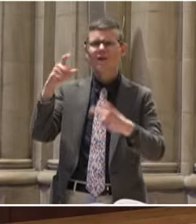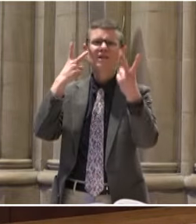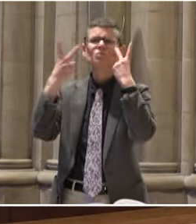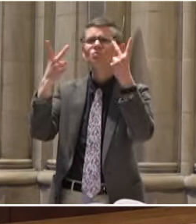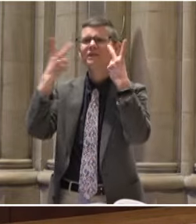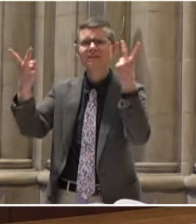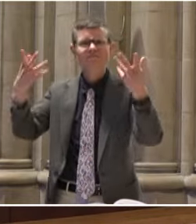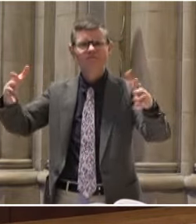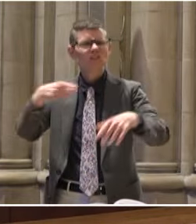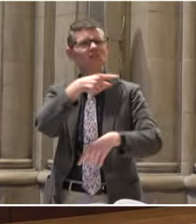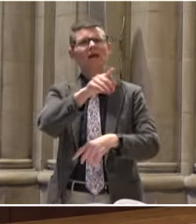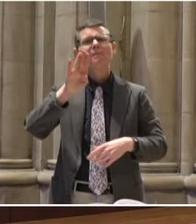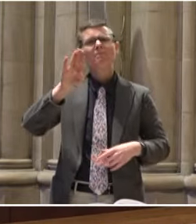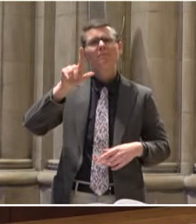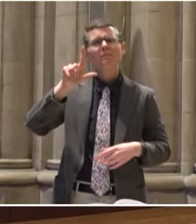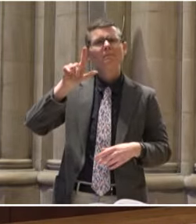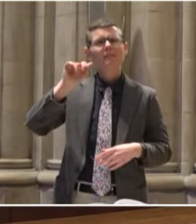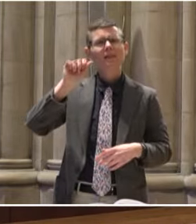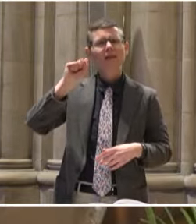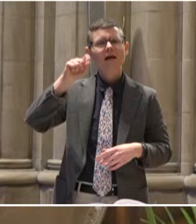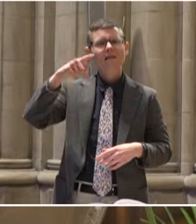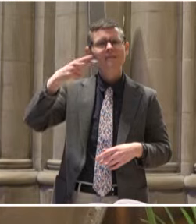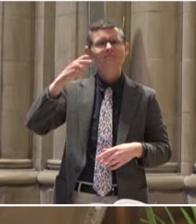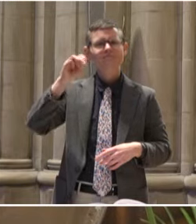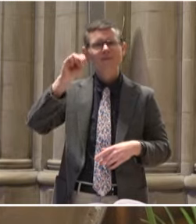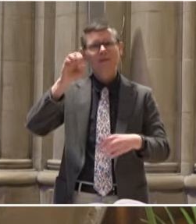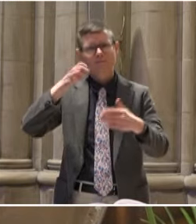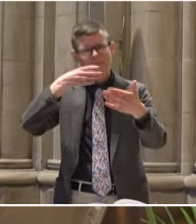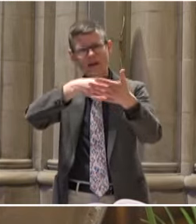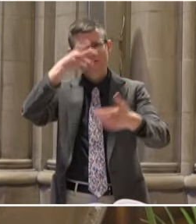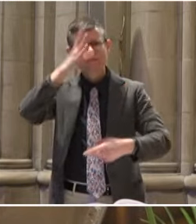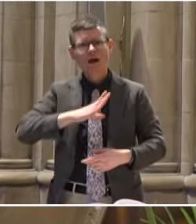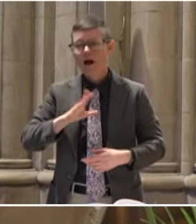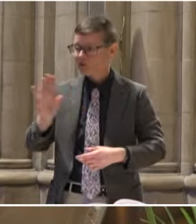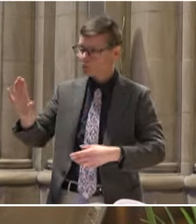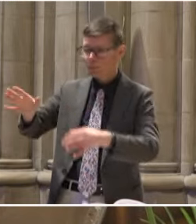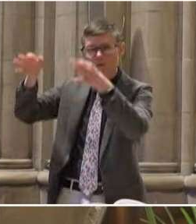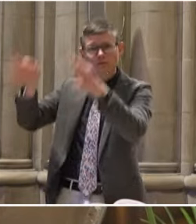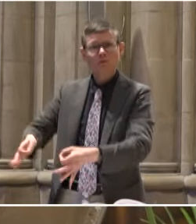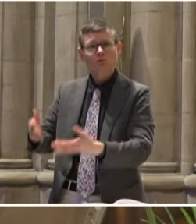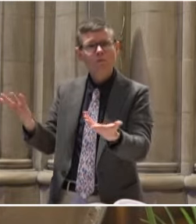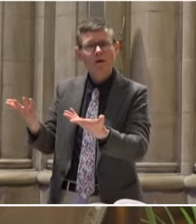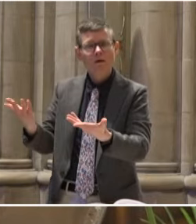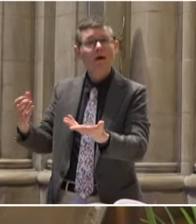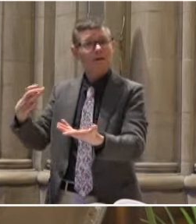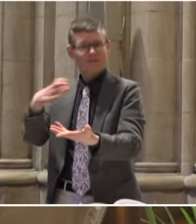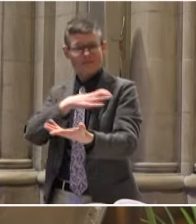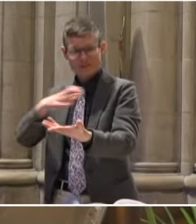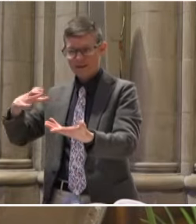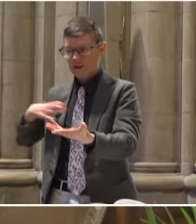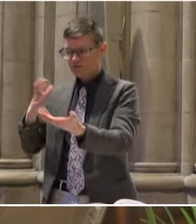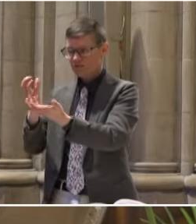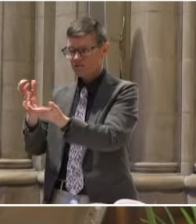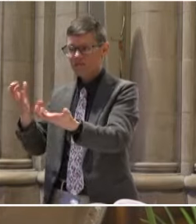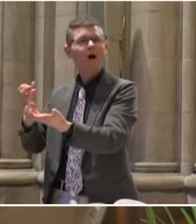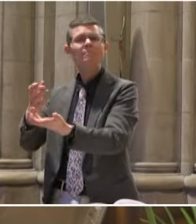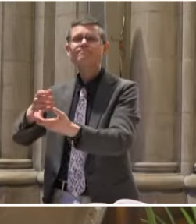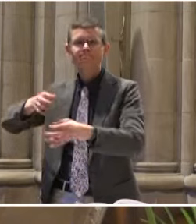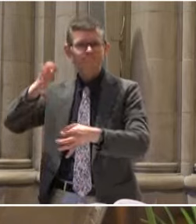blasphemy. What is your decision?" The whole council condemned Jesus